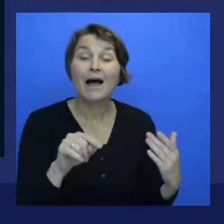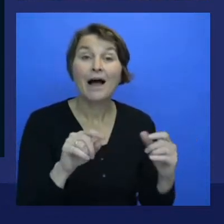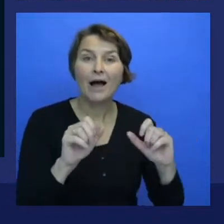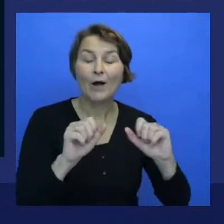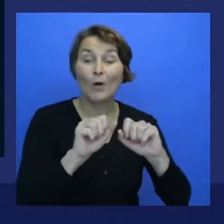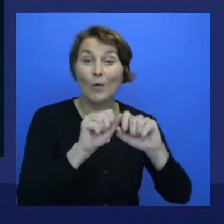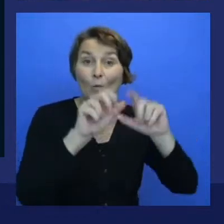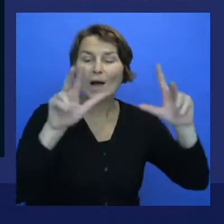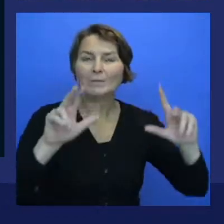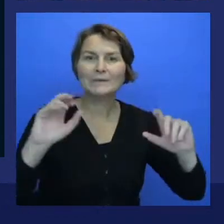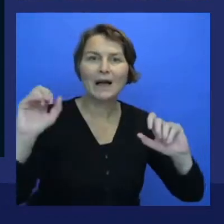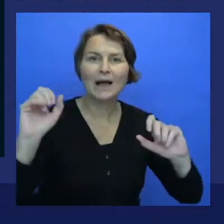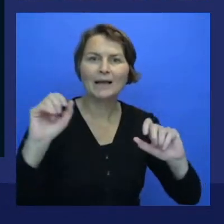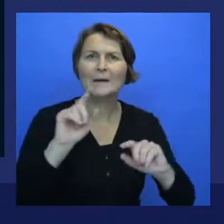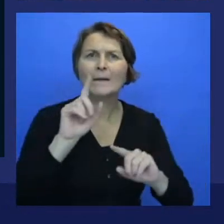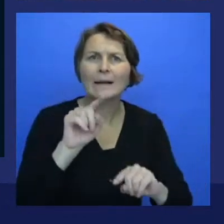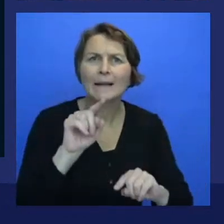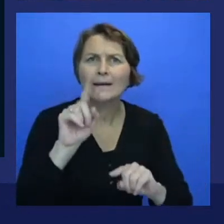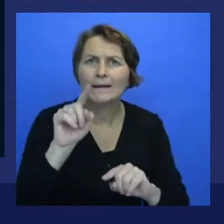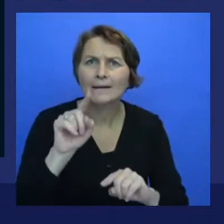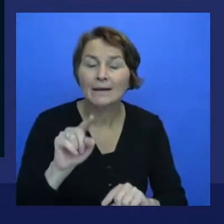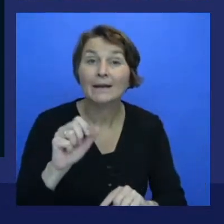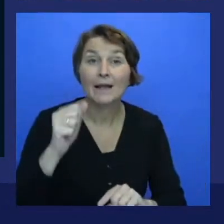it, then you